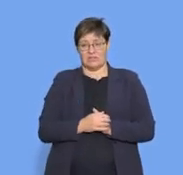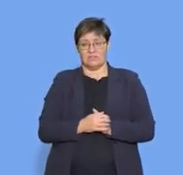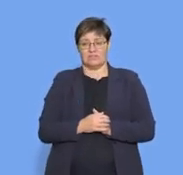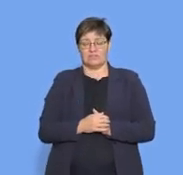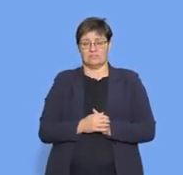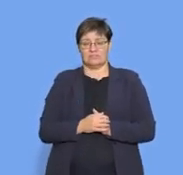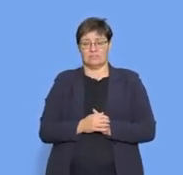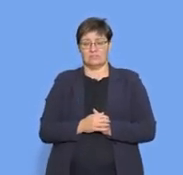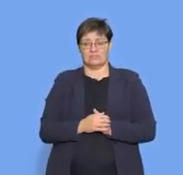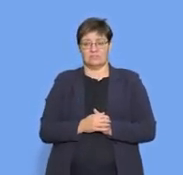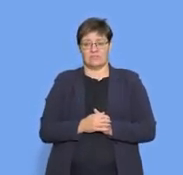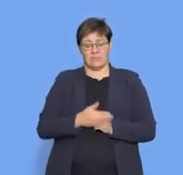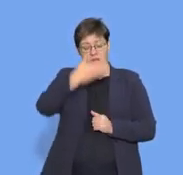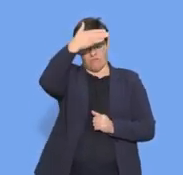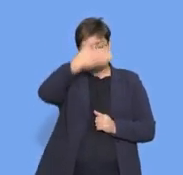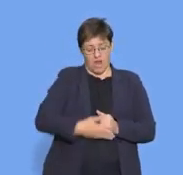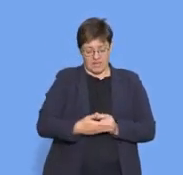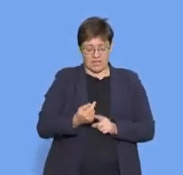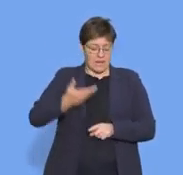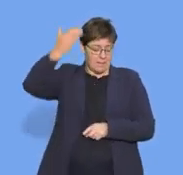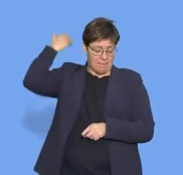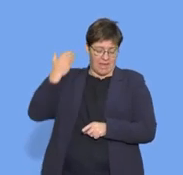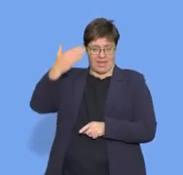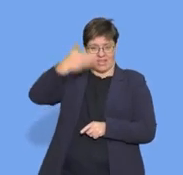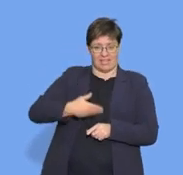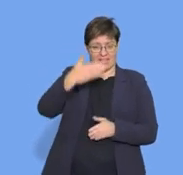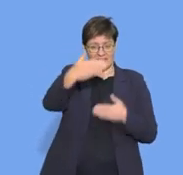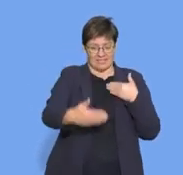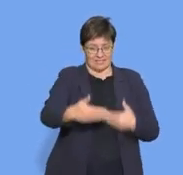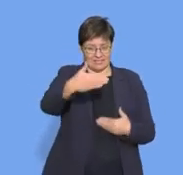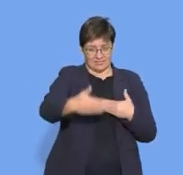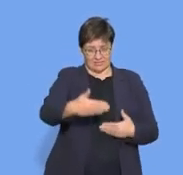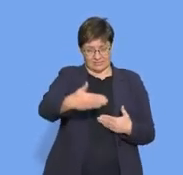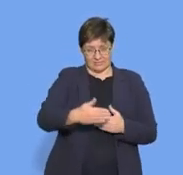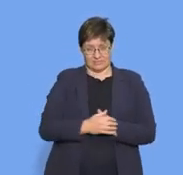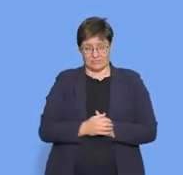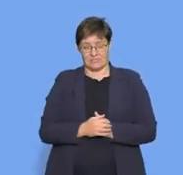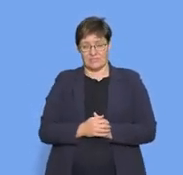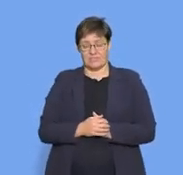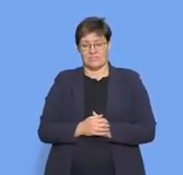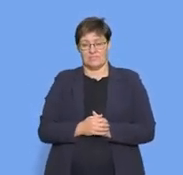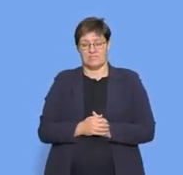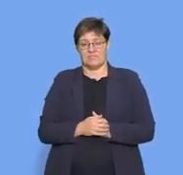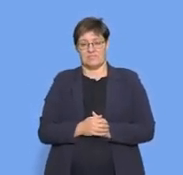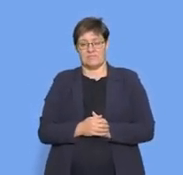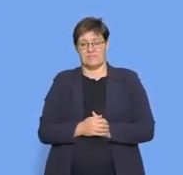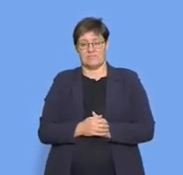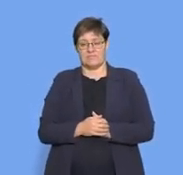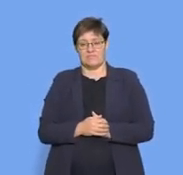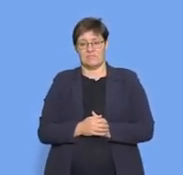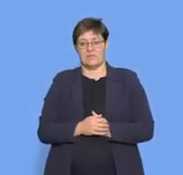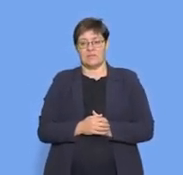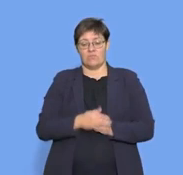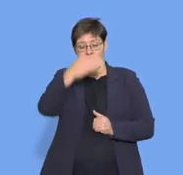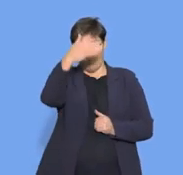is accounting for this front rectangle as well as the back rectangle. So